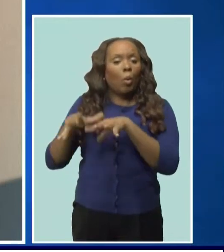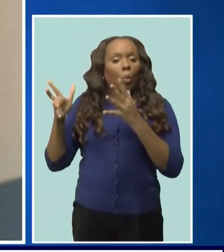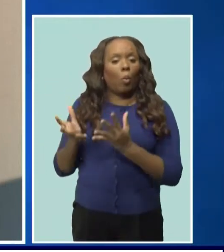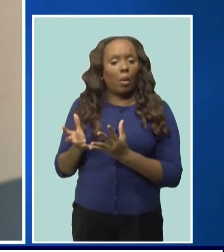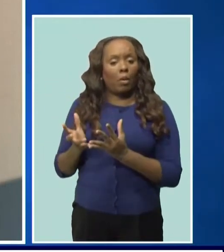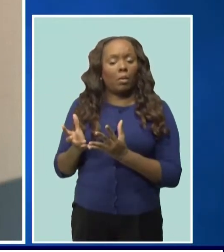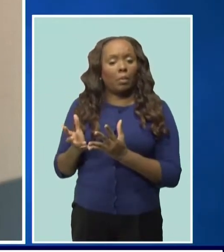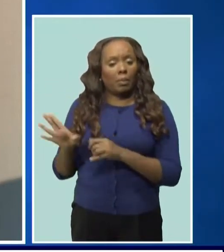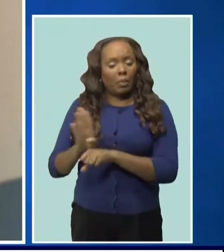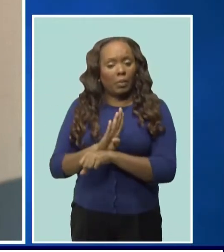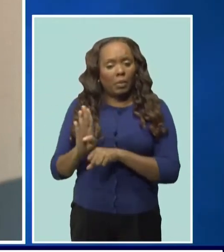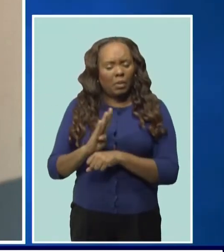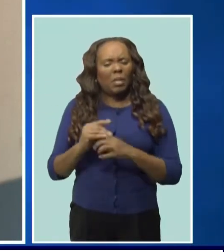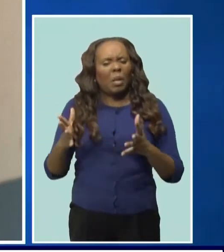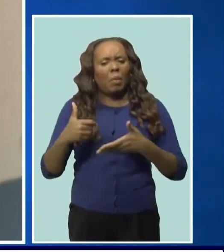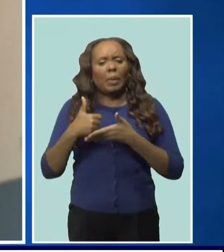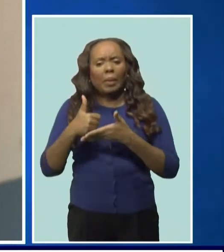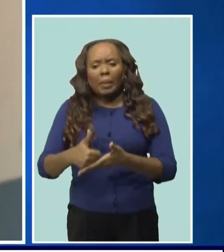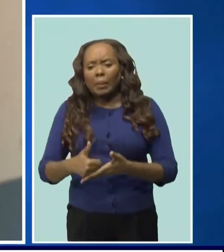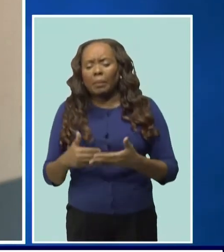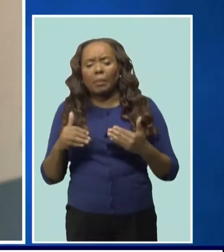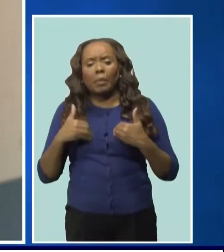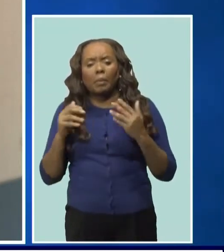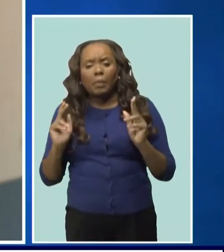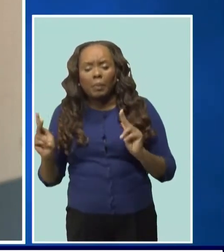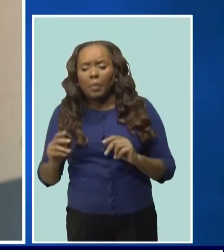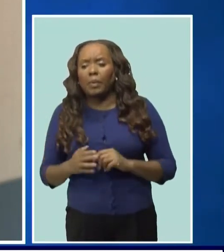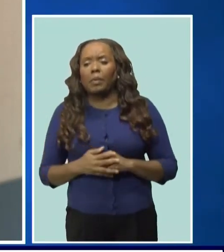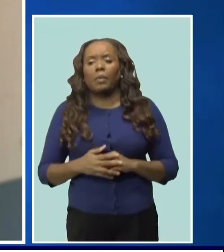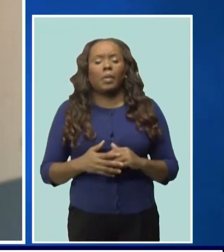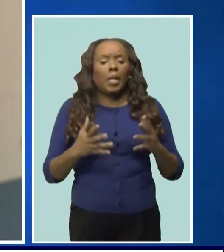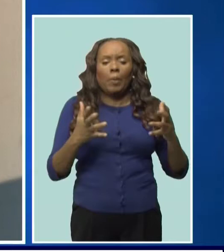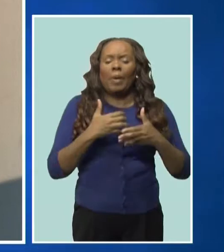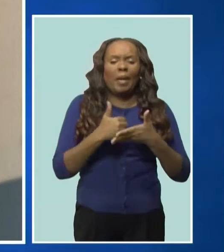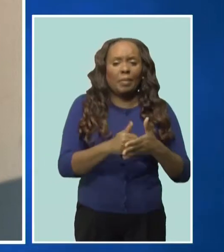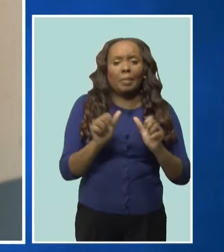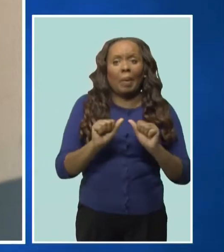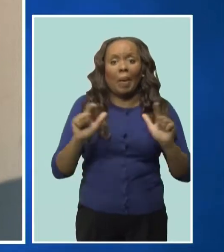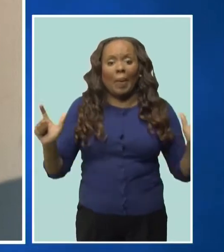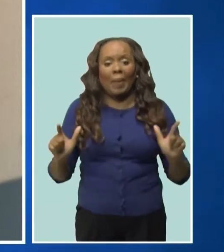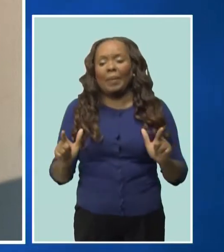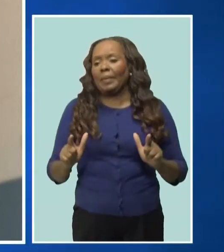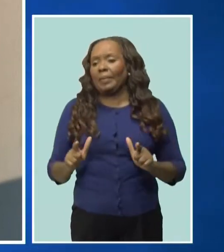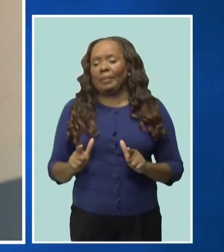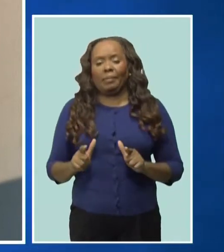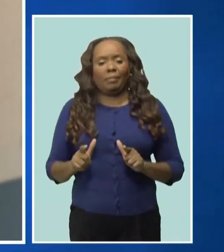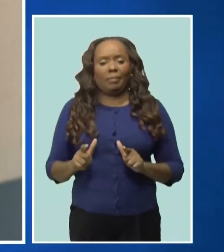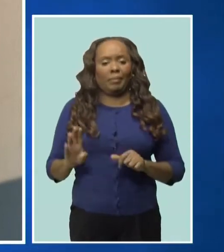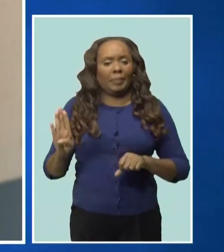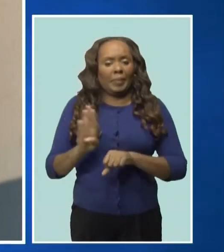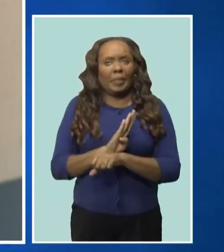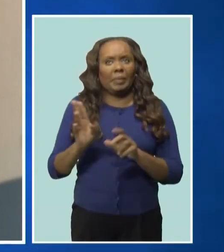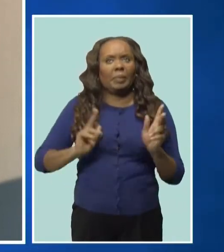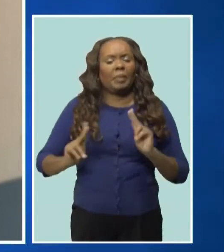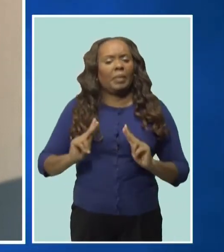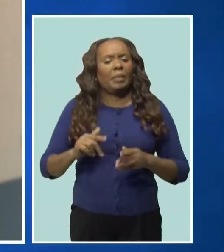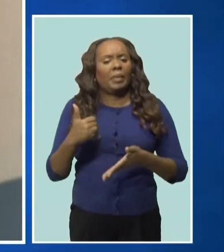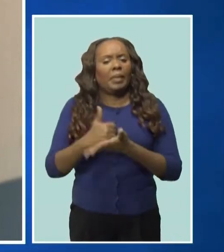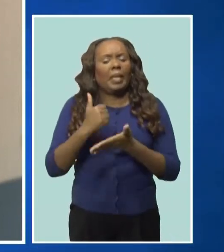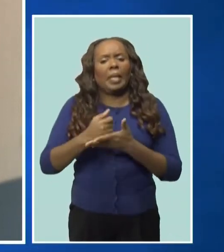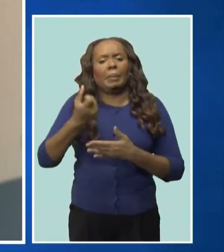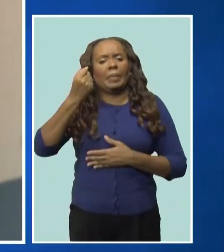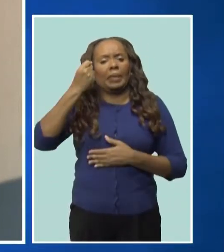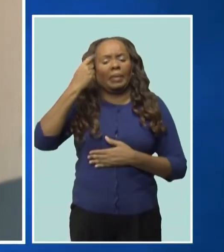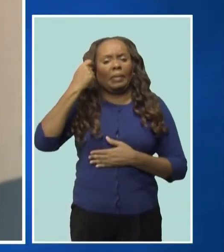small entrepreneur, the younger entrepreneur, because that's the future of Barbados, help them understand how to